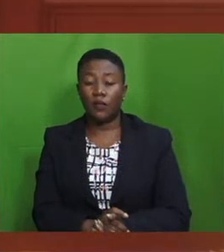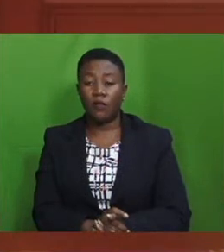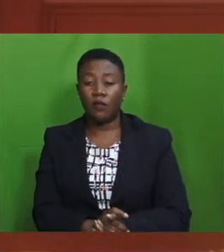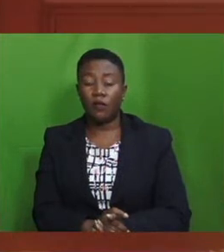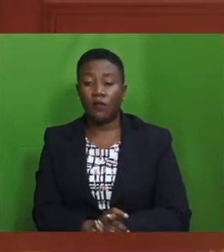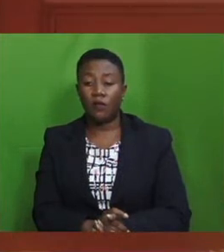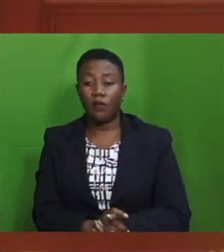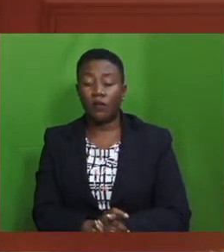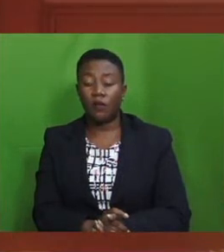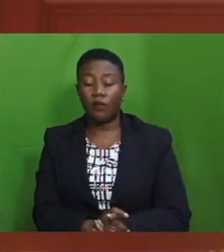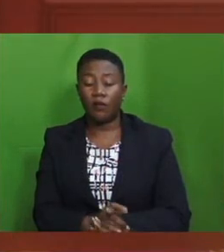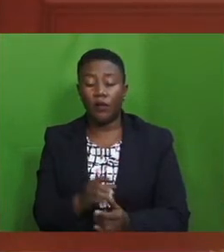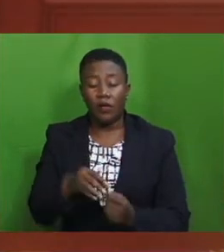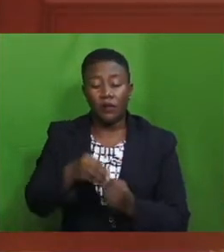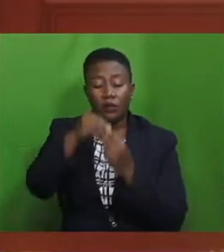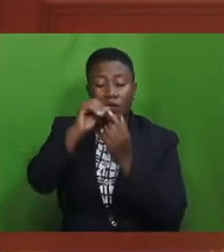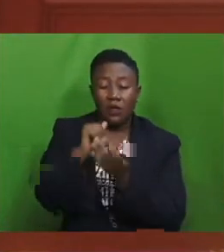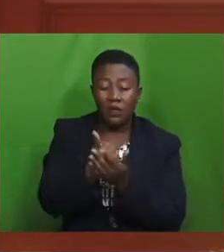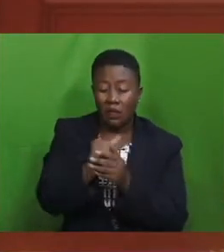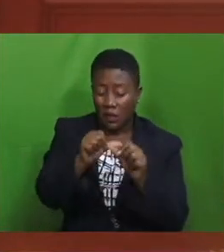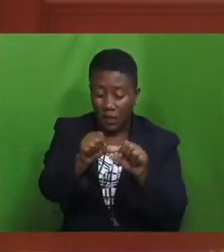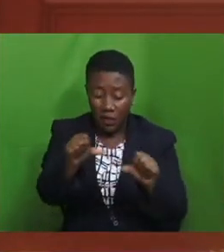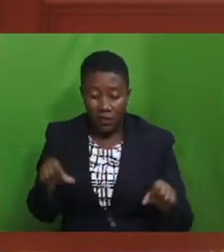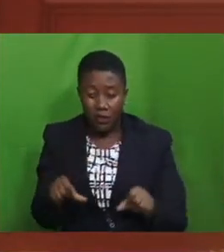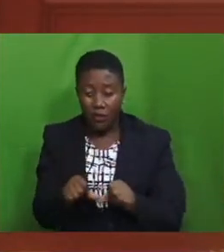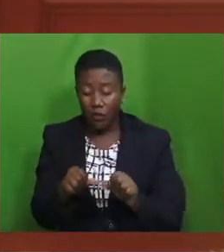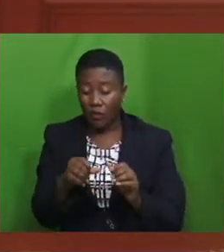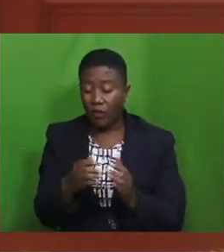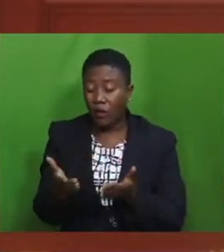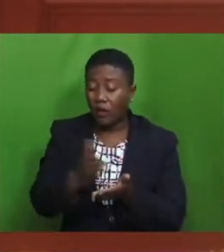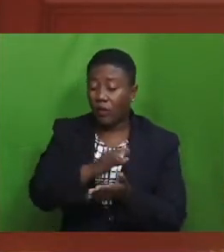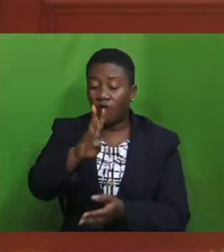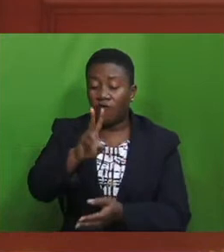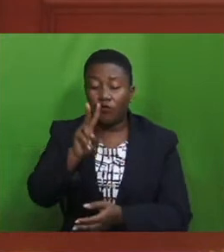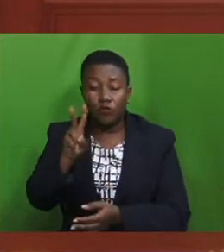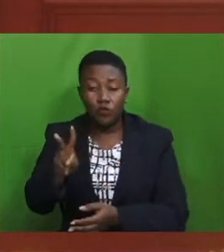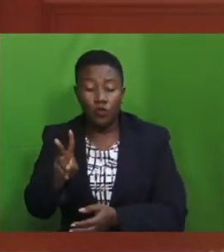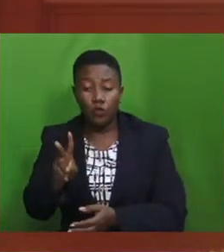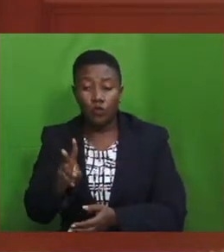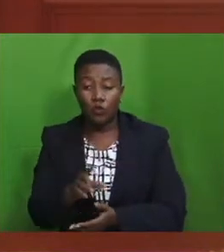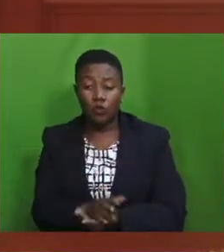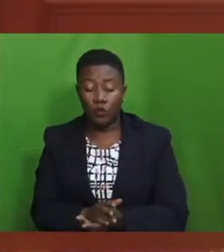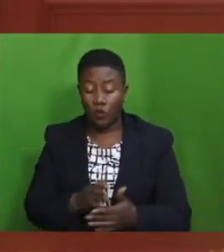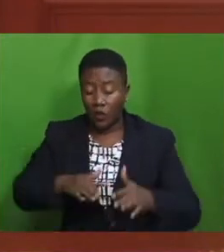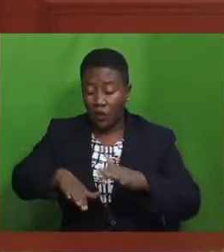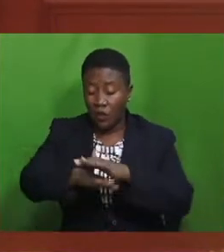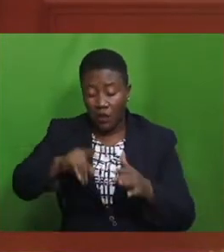special economic zones, page 42, paragraph 239, I read, under